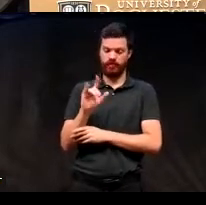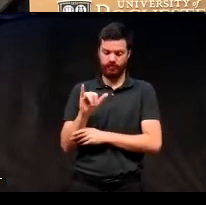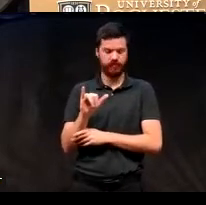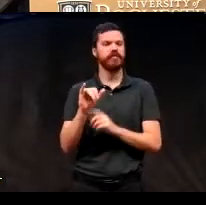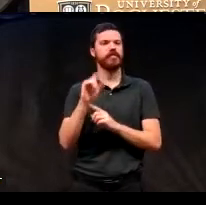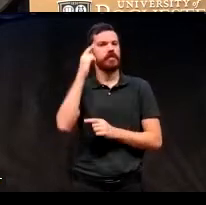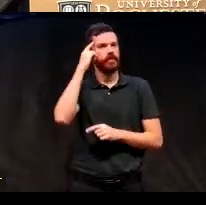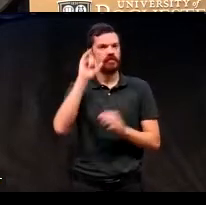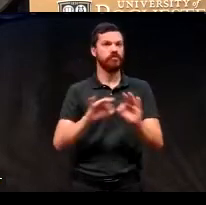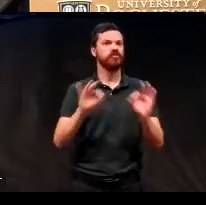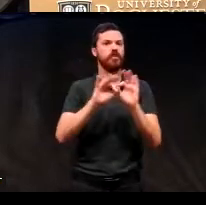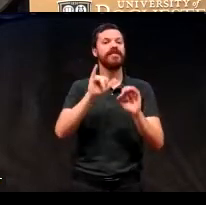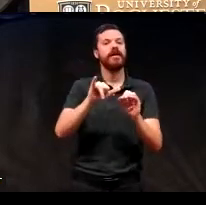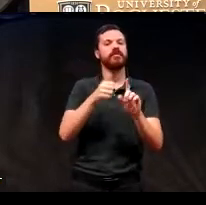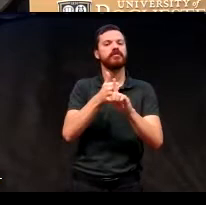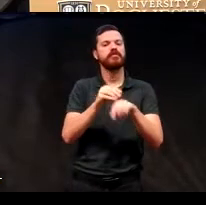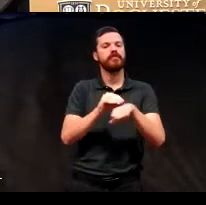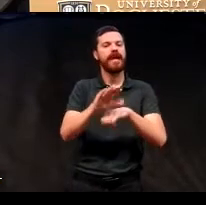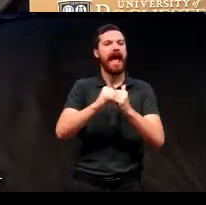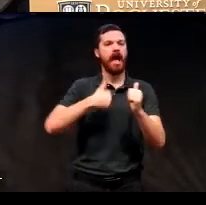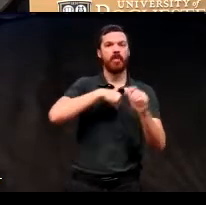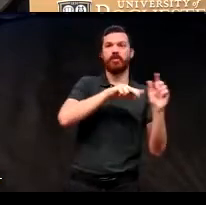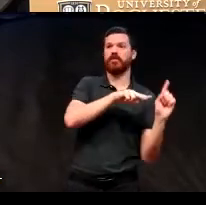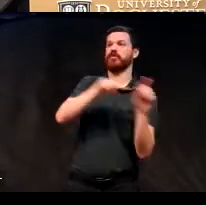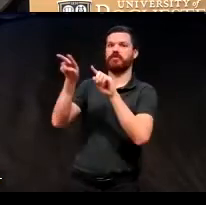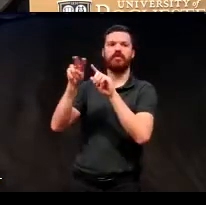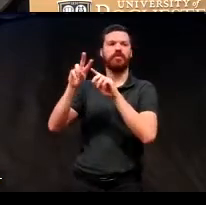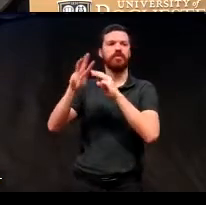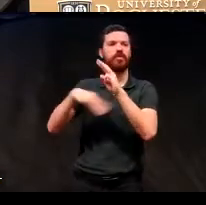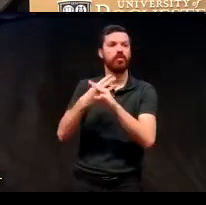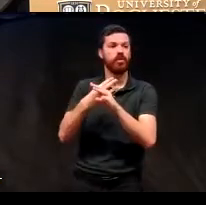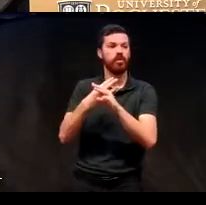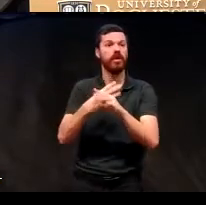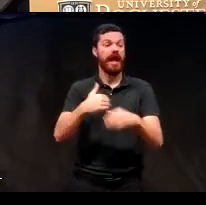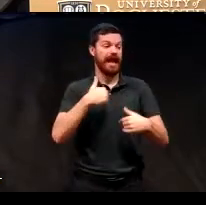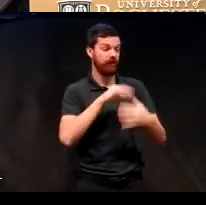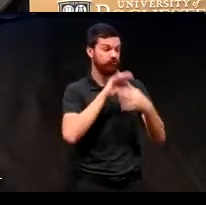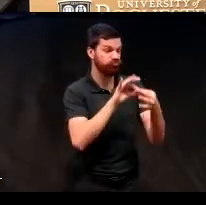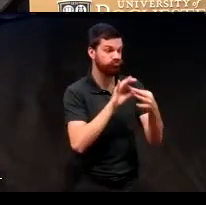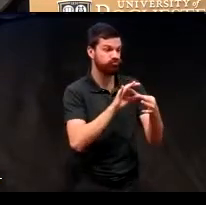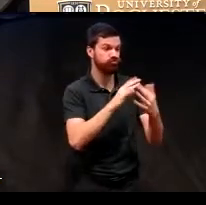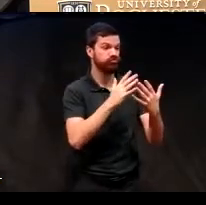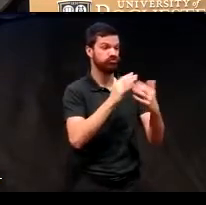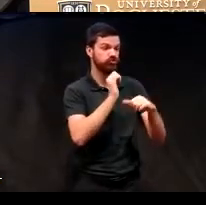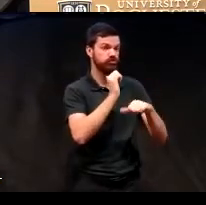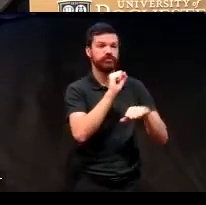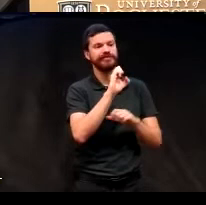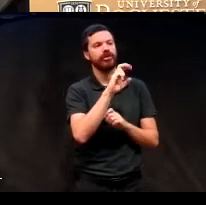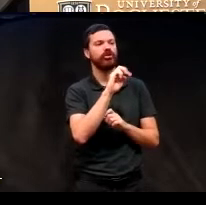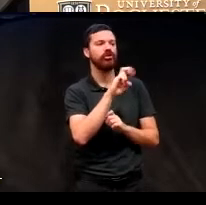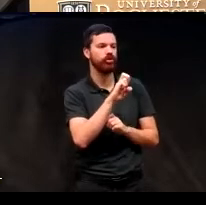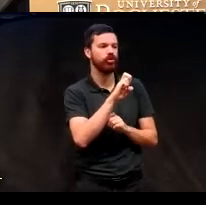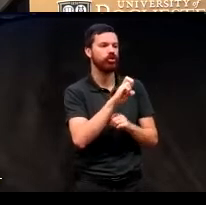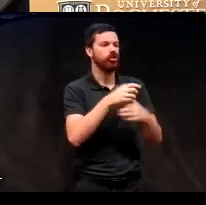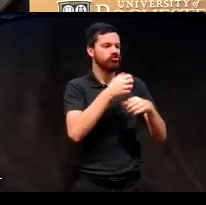shapes how we perceive the world. But when there's a secure attachment, you learn how to trust others, how to respond